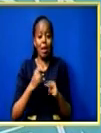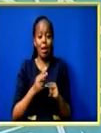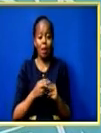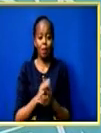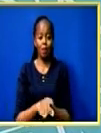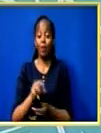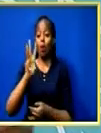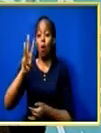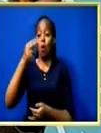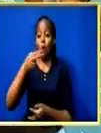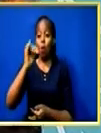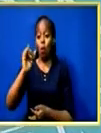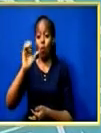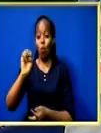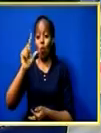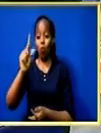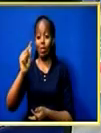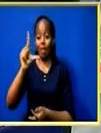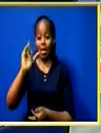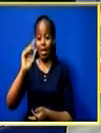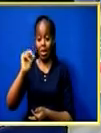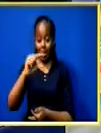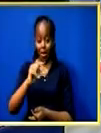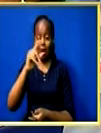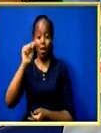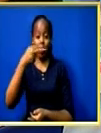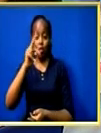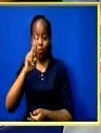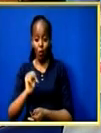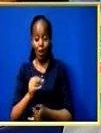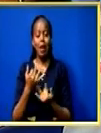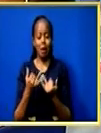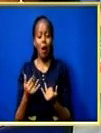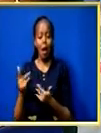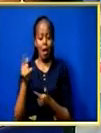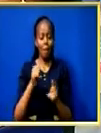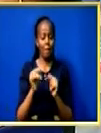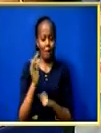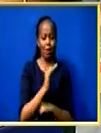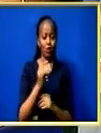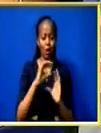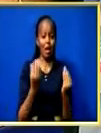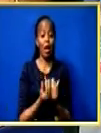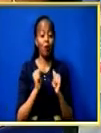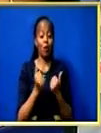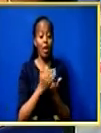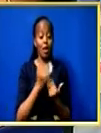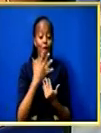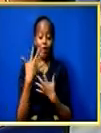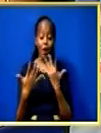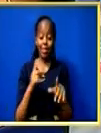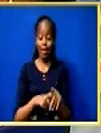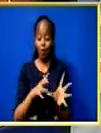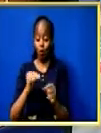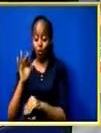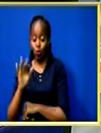thorn. Whistling thorn. Woi, woi, I'm woi, happy woi, you are Mwalimu. once. At least that's something I know. So now you can take care of your hands when you're going to